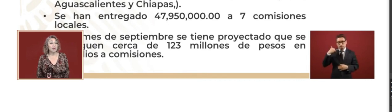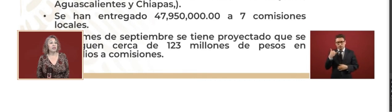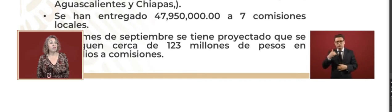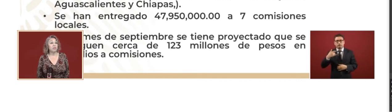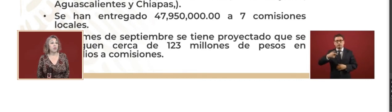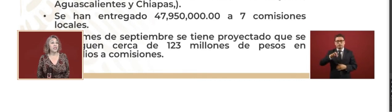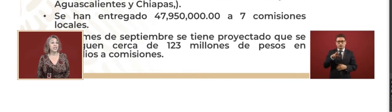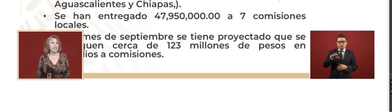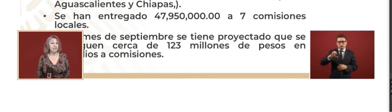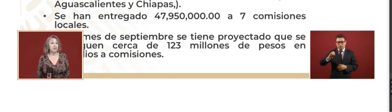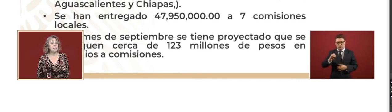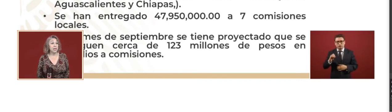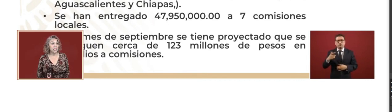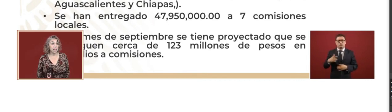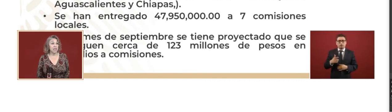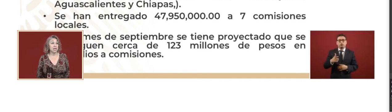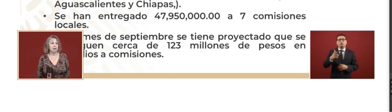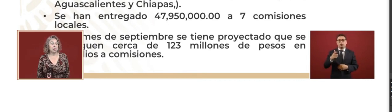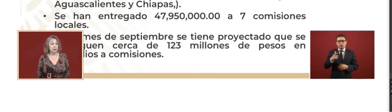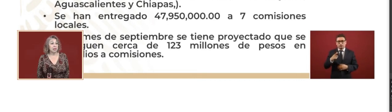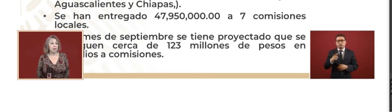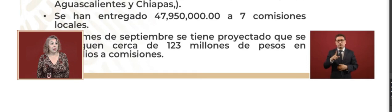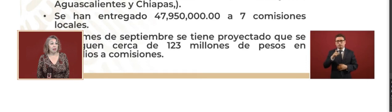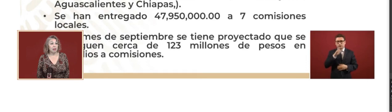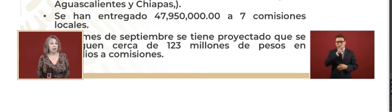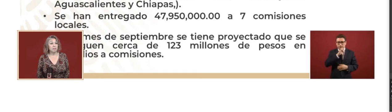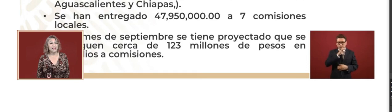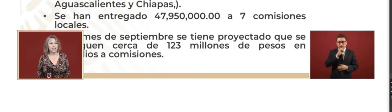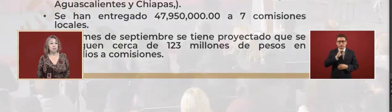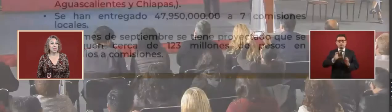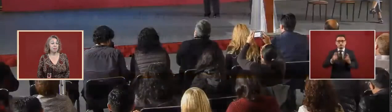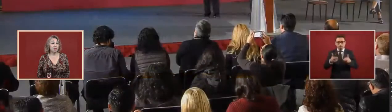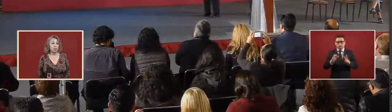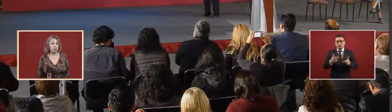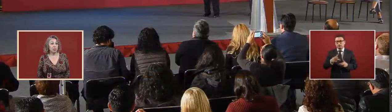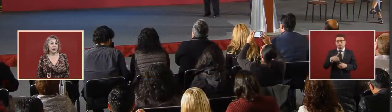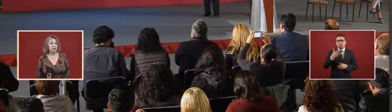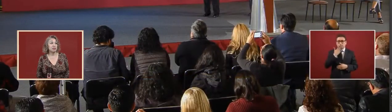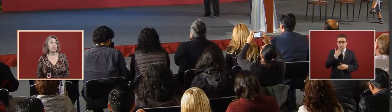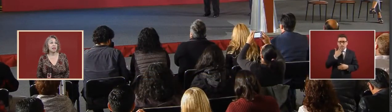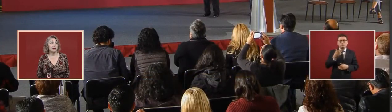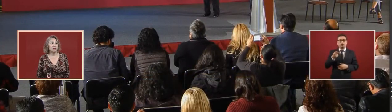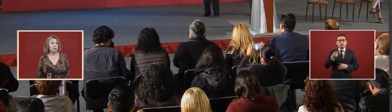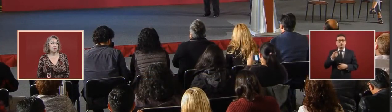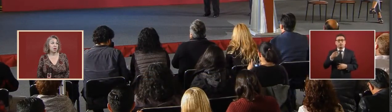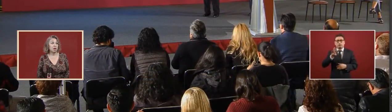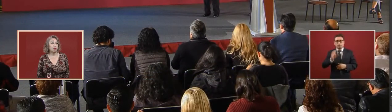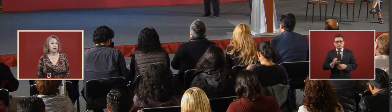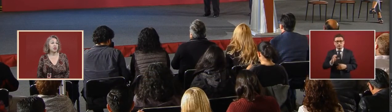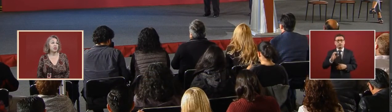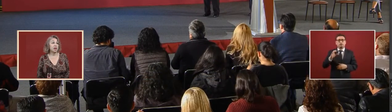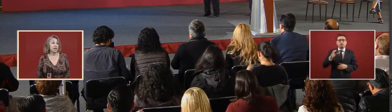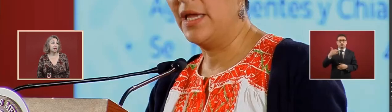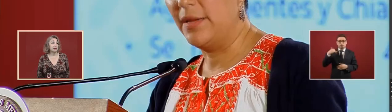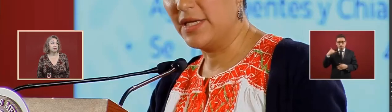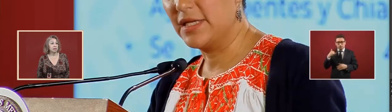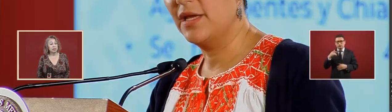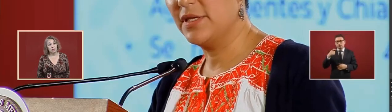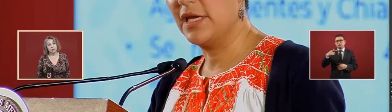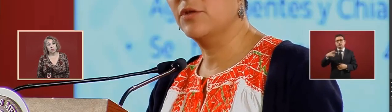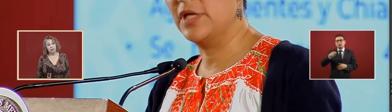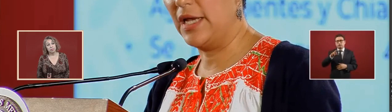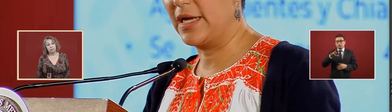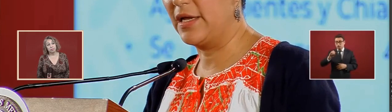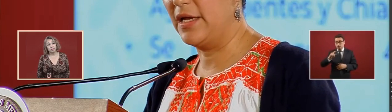Roo, they've got 47 million sí, quiero decir que Sonora, missing people Sur, records Yucatán, that y Quintana Roo, were turned van, in.